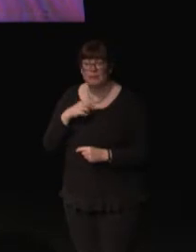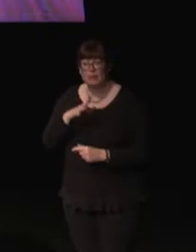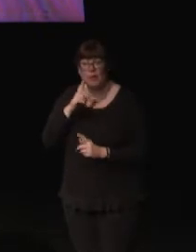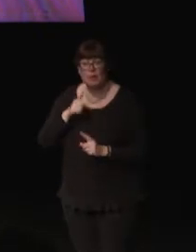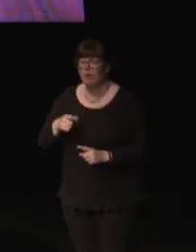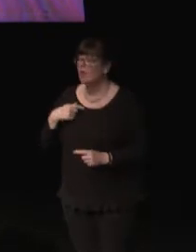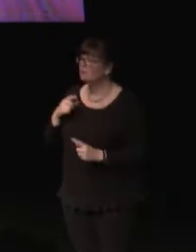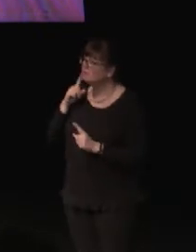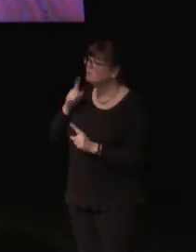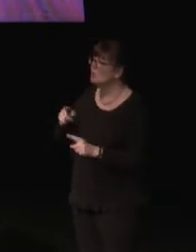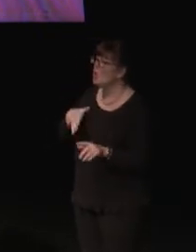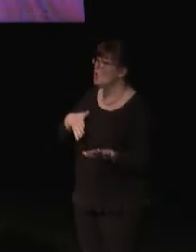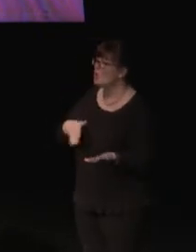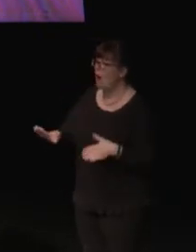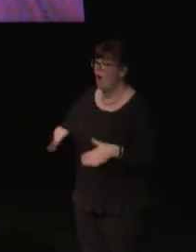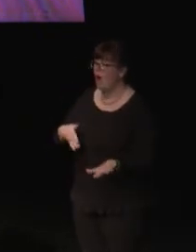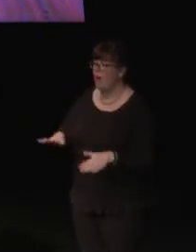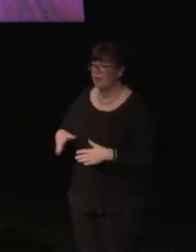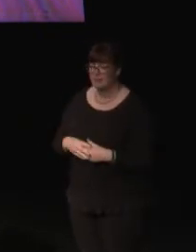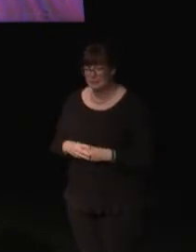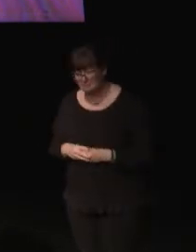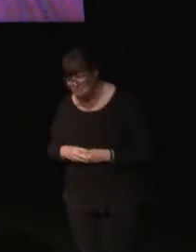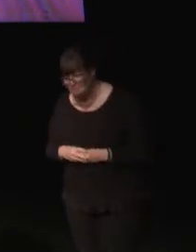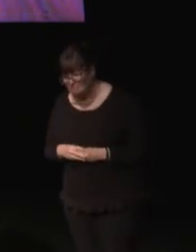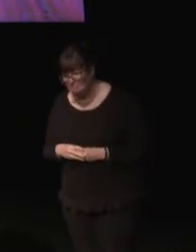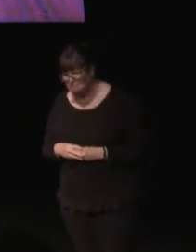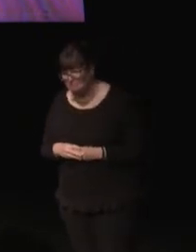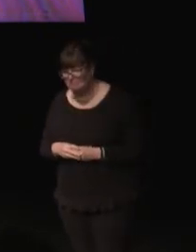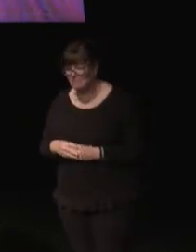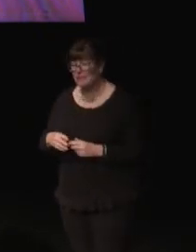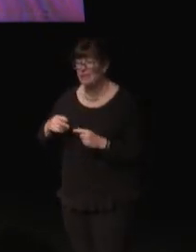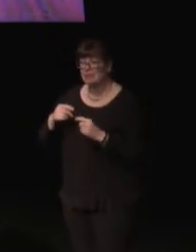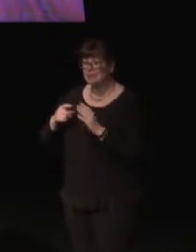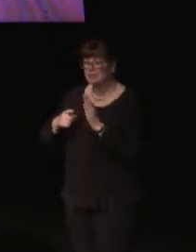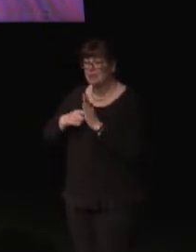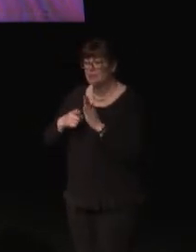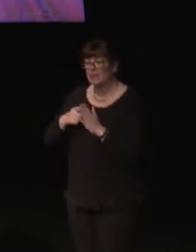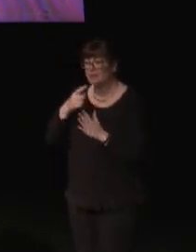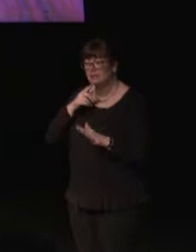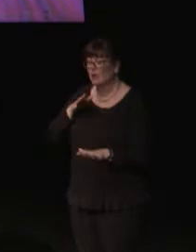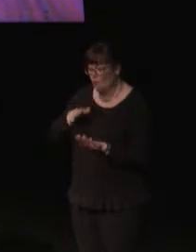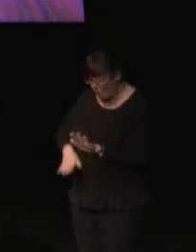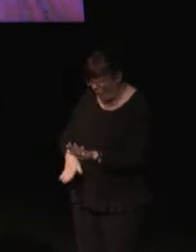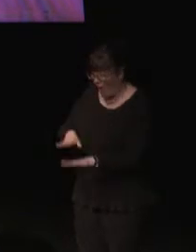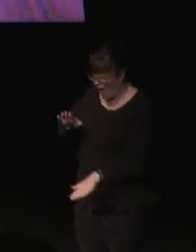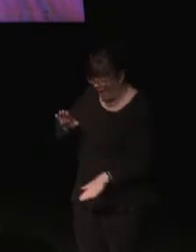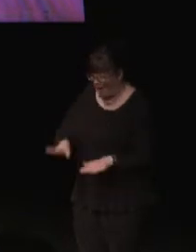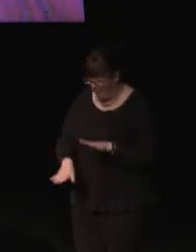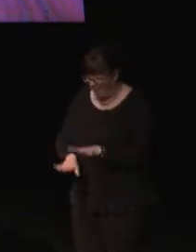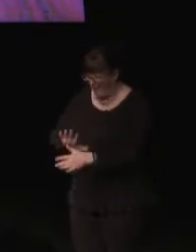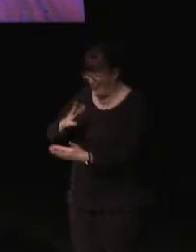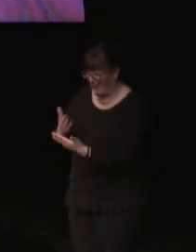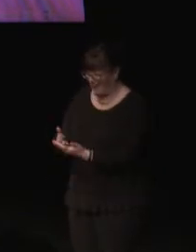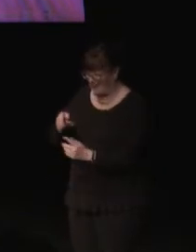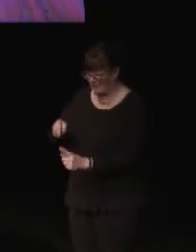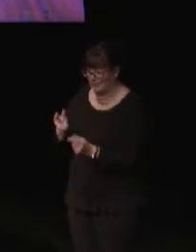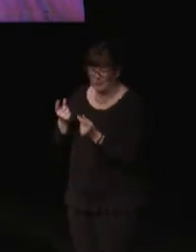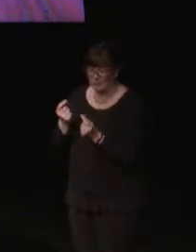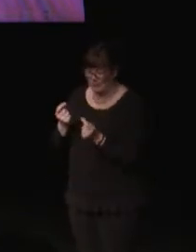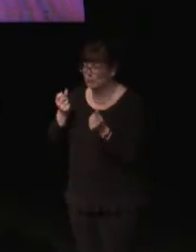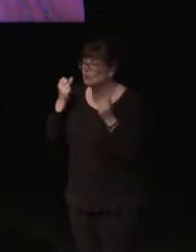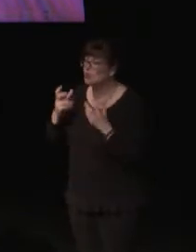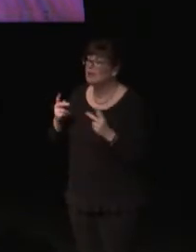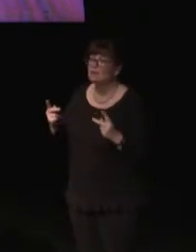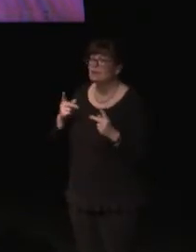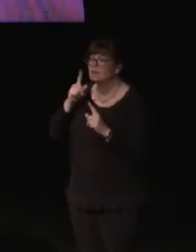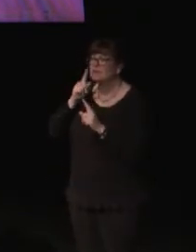want to walk. Well, personally, I don't care a whole lot about walking. Like, what are you going to do when you get there? So many people just